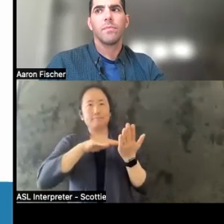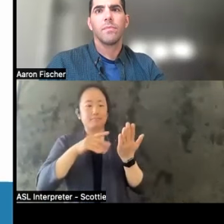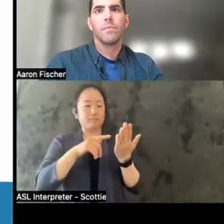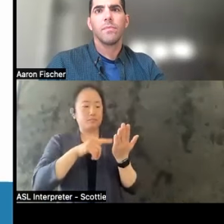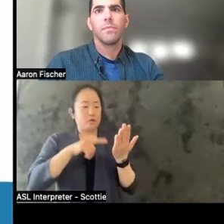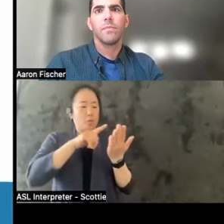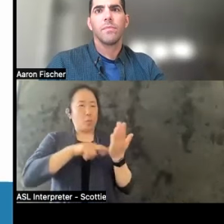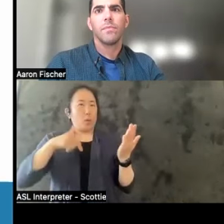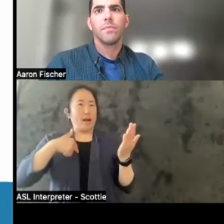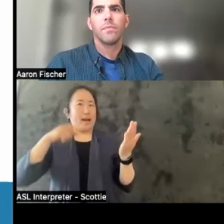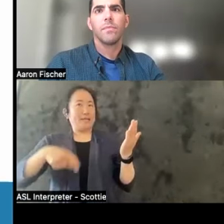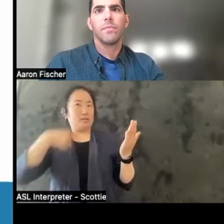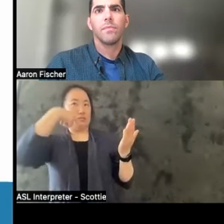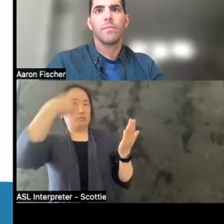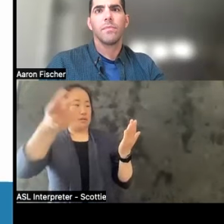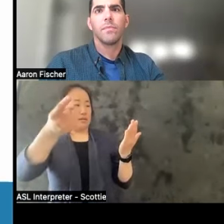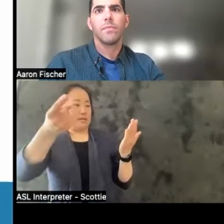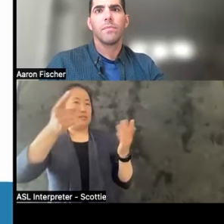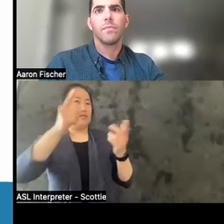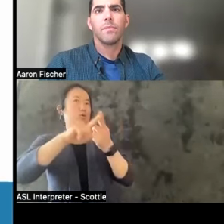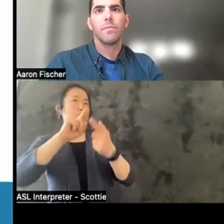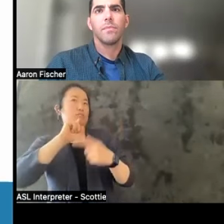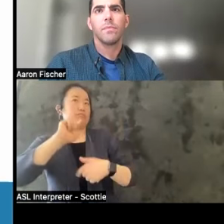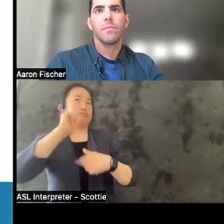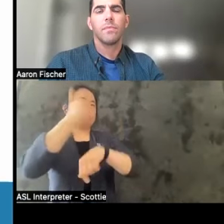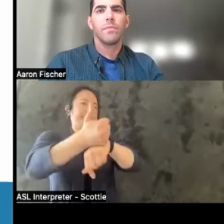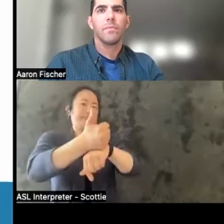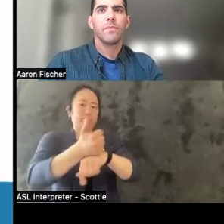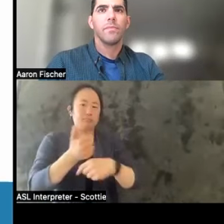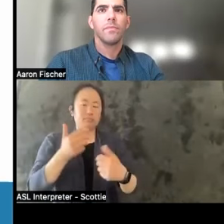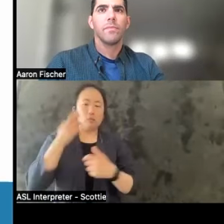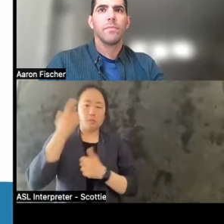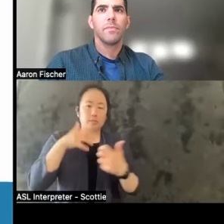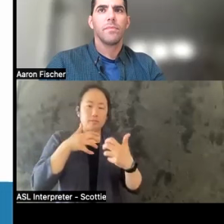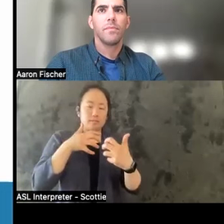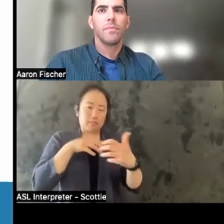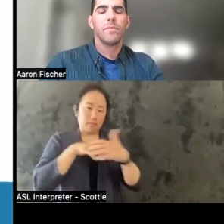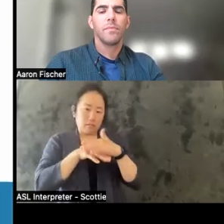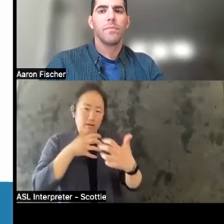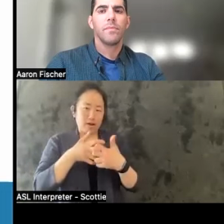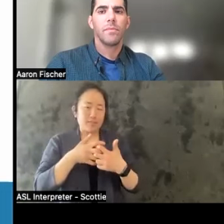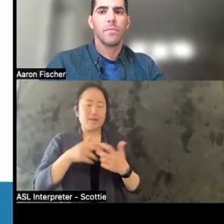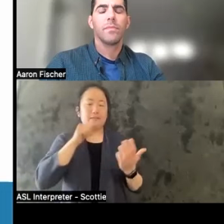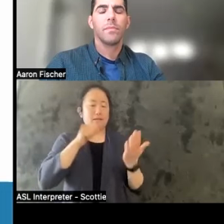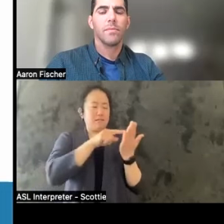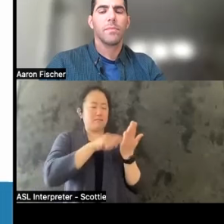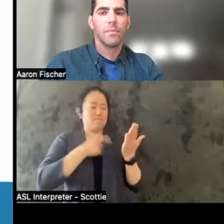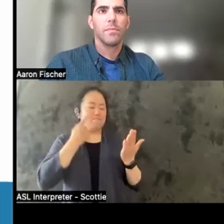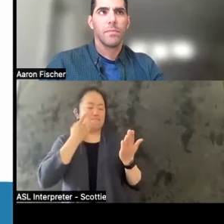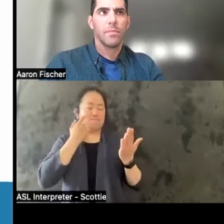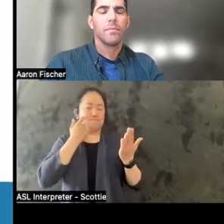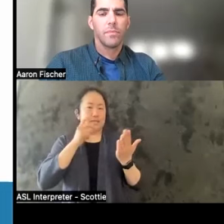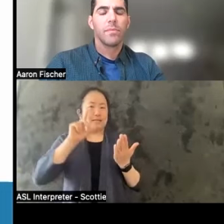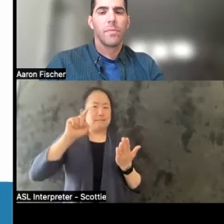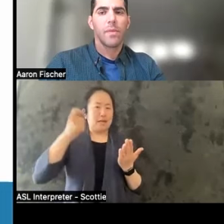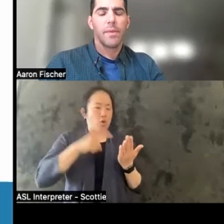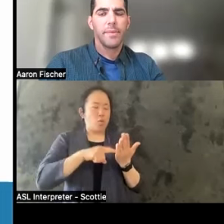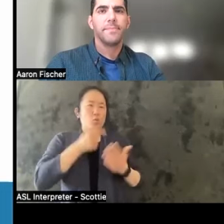needed to effectuate that accommodation and not to speculate based on a diagnosis. So I think that just provides